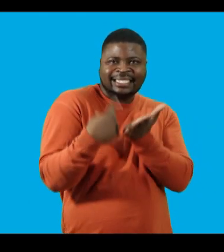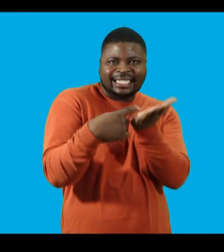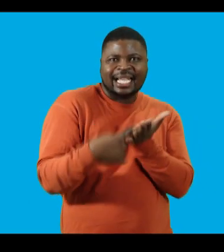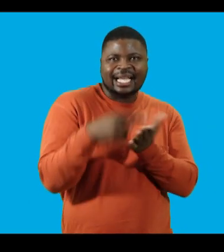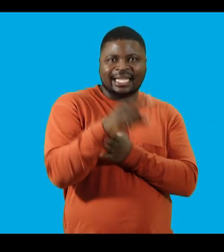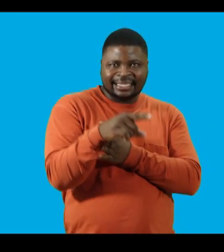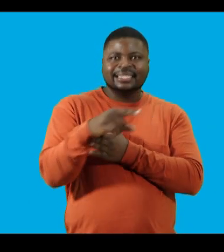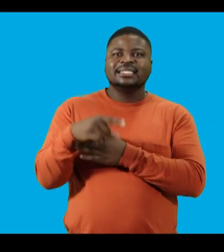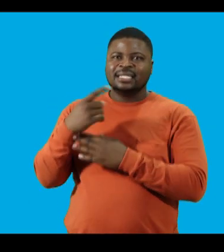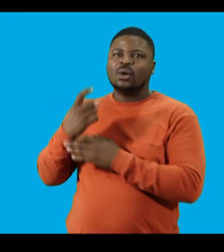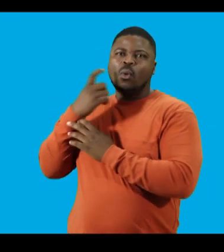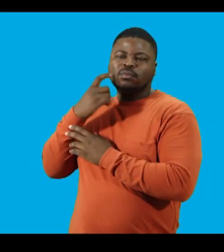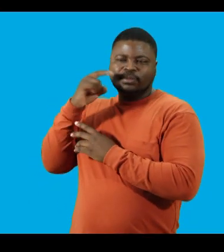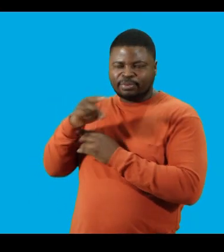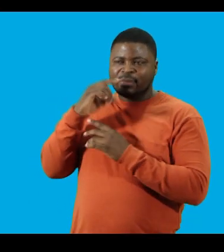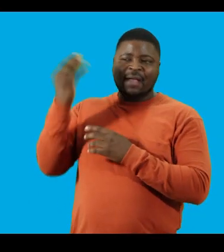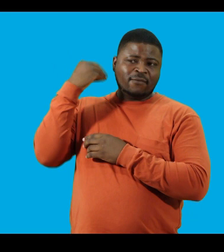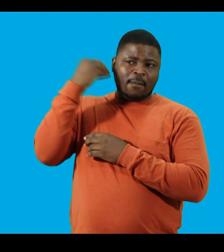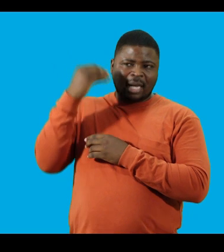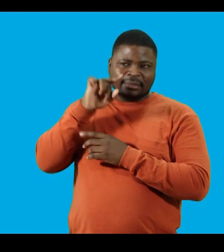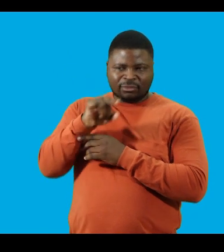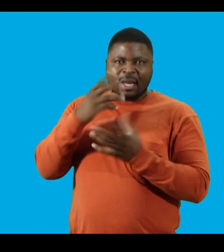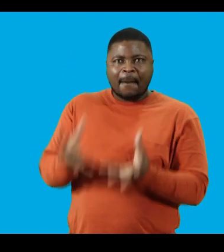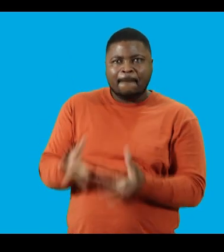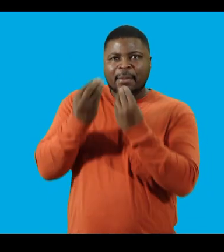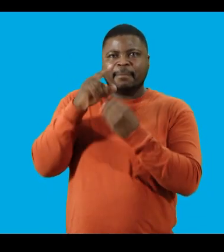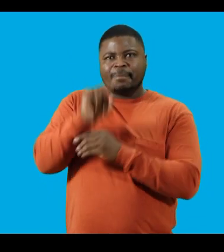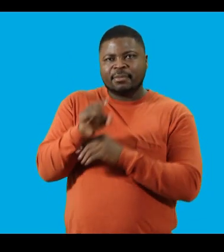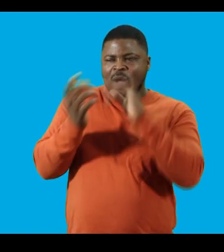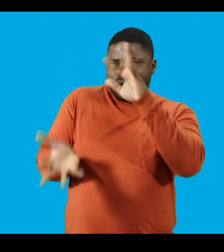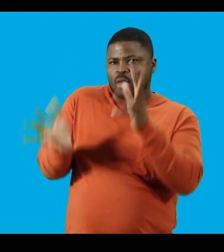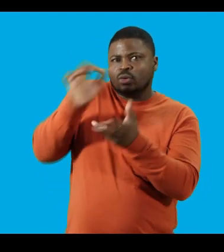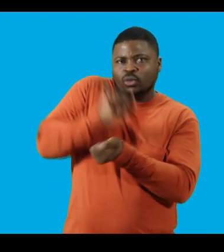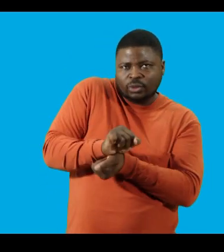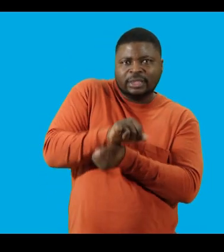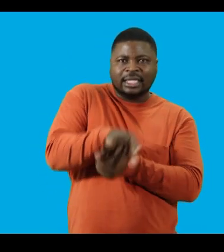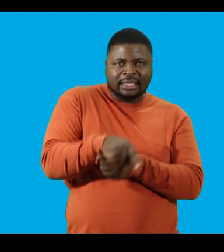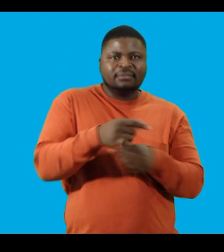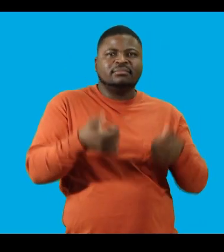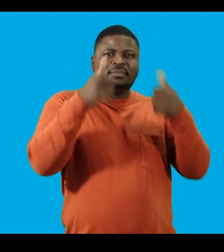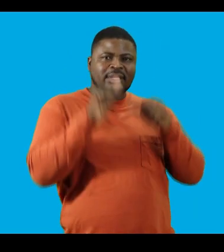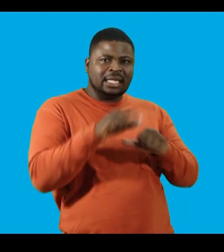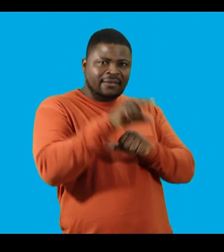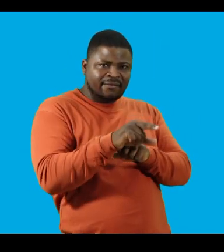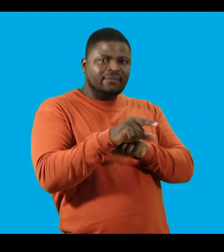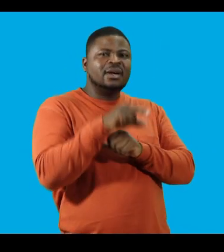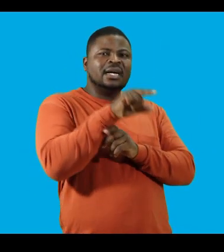to reach a conclusion. Differentiate, use differences to qualify